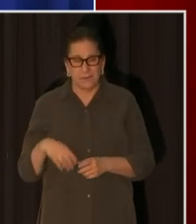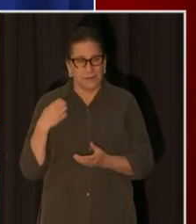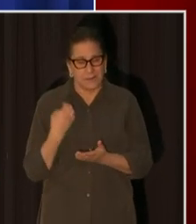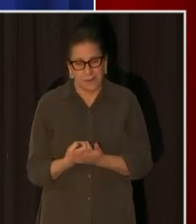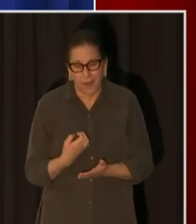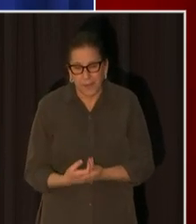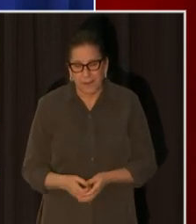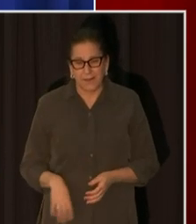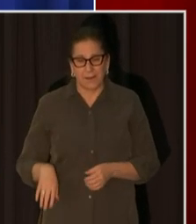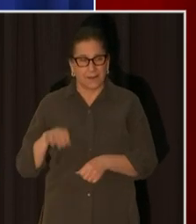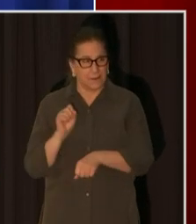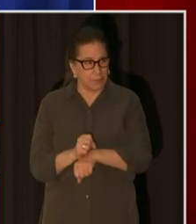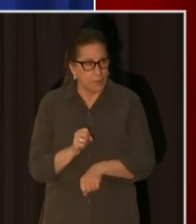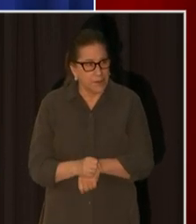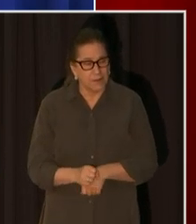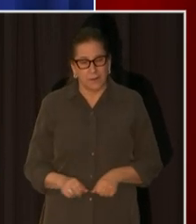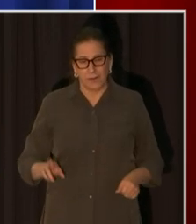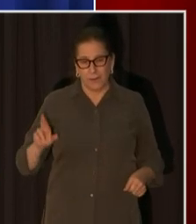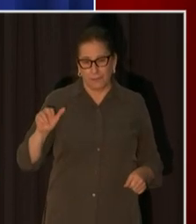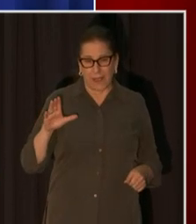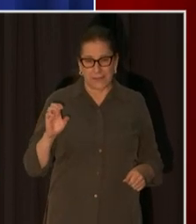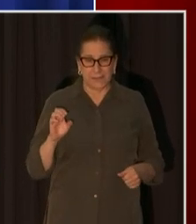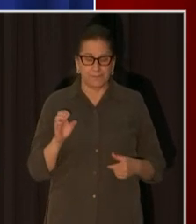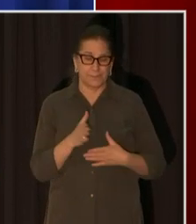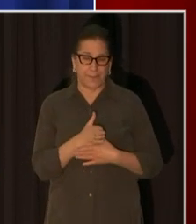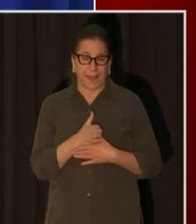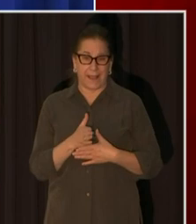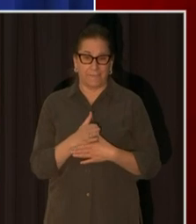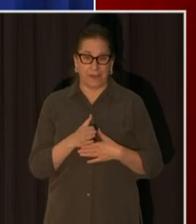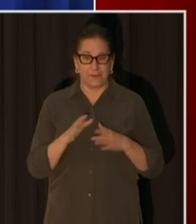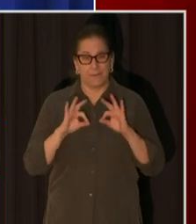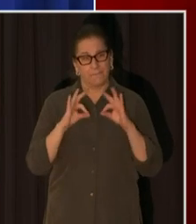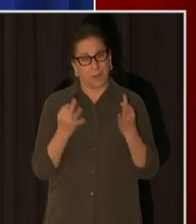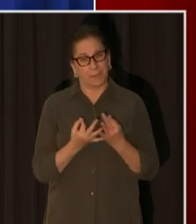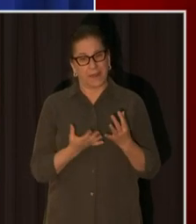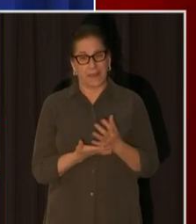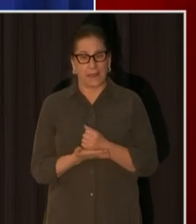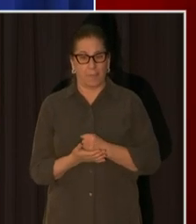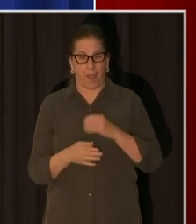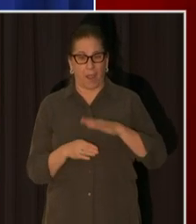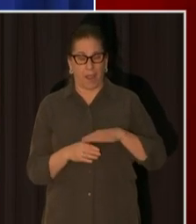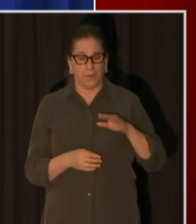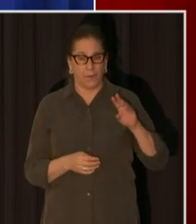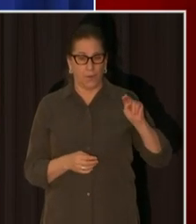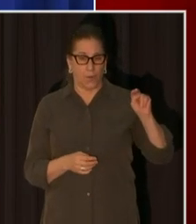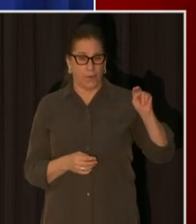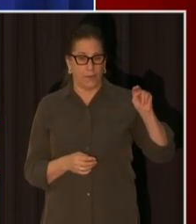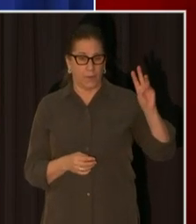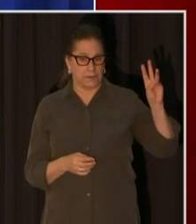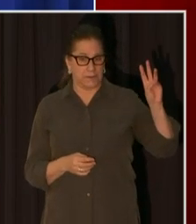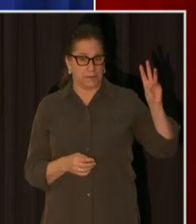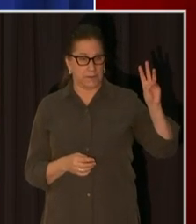slide, the median household income of the westernmost area of the city, Ward 3,